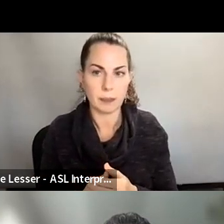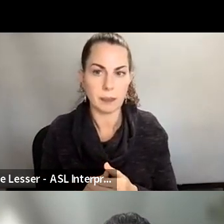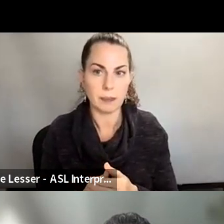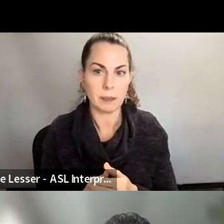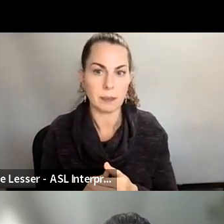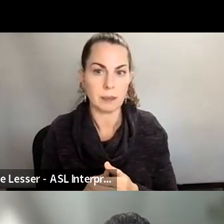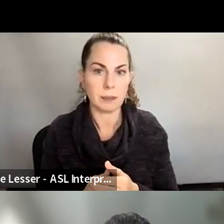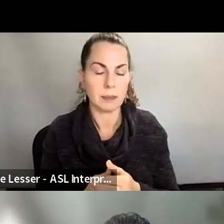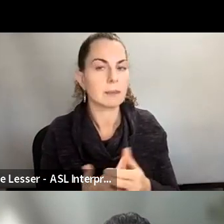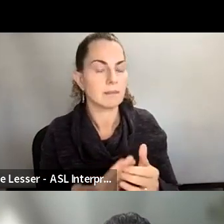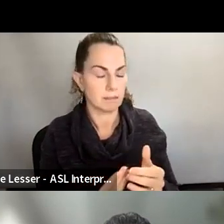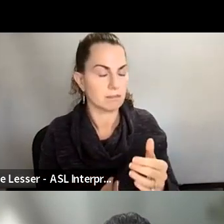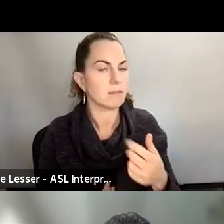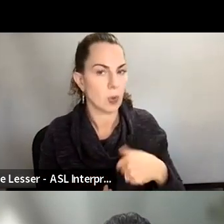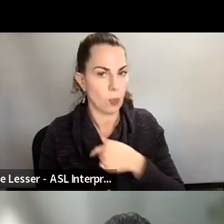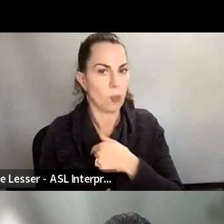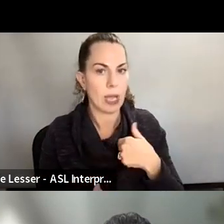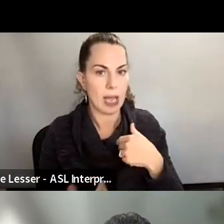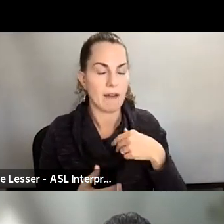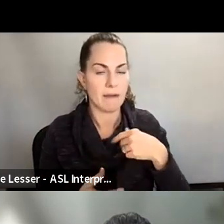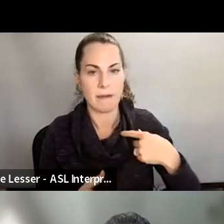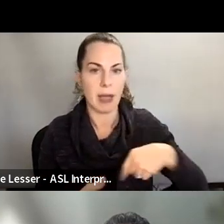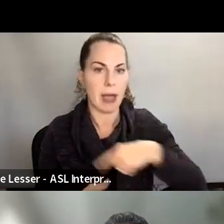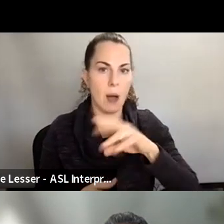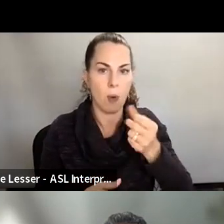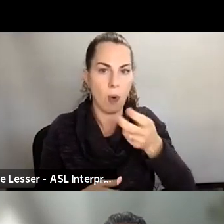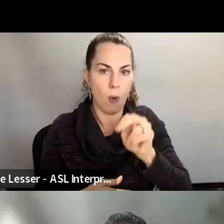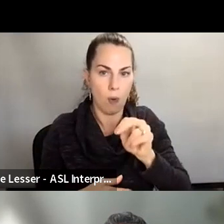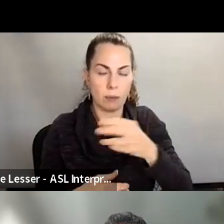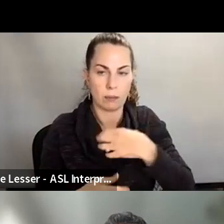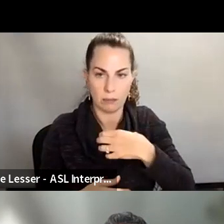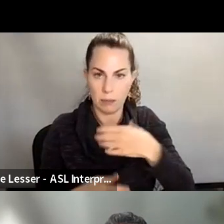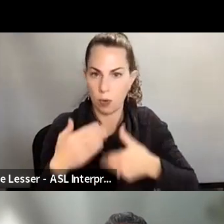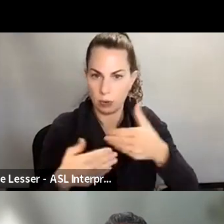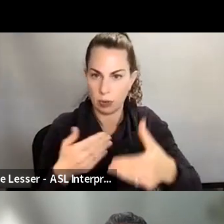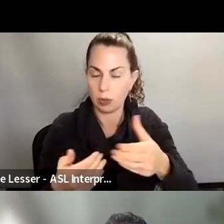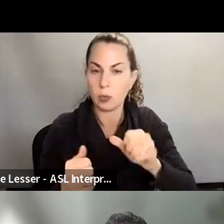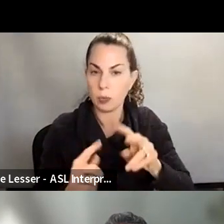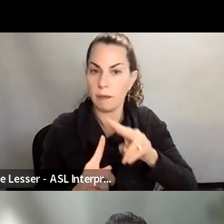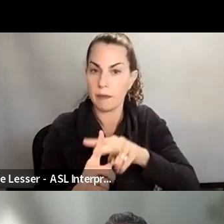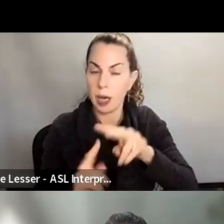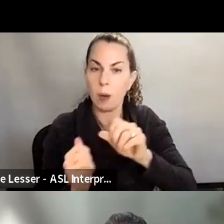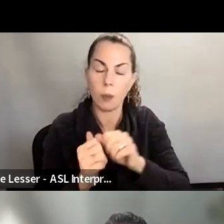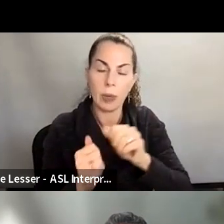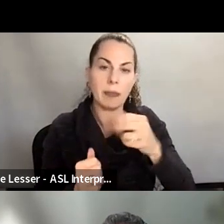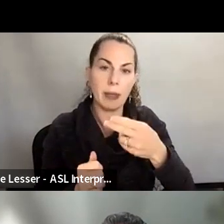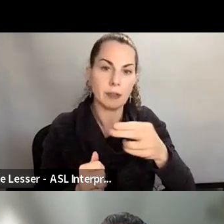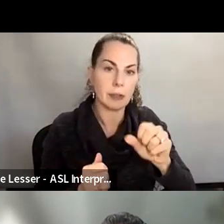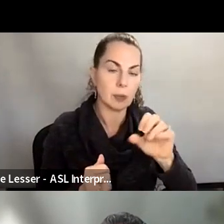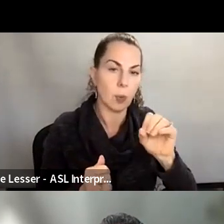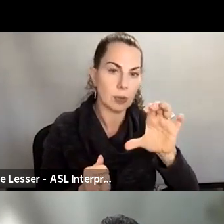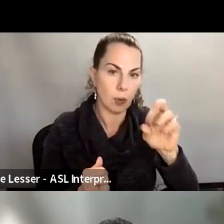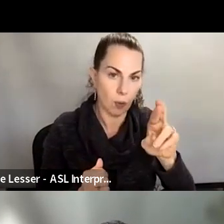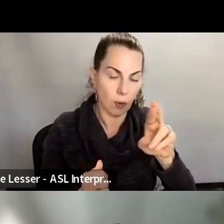So we do have our own complaint processes. So you can file a complaint with HHS OCR, with the Department of